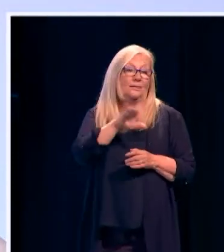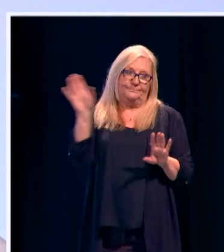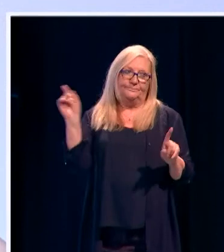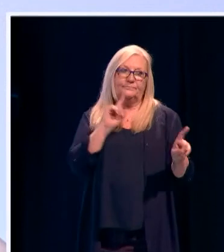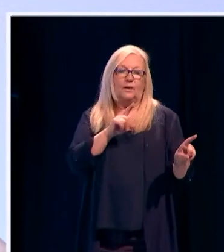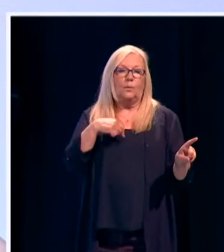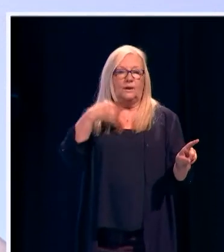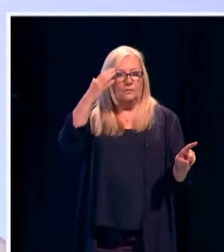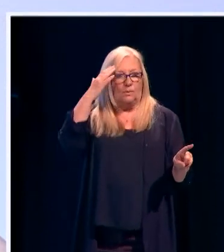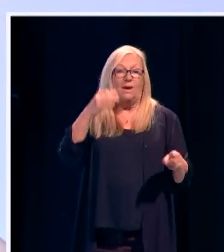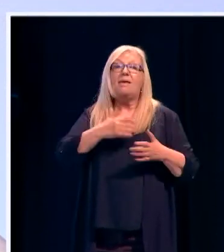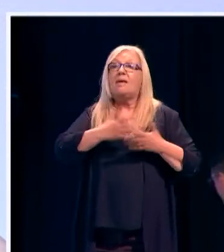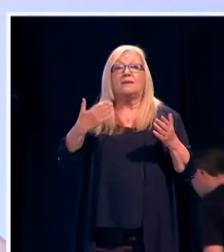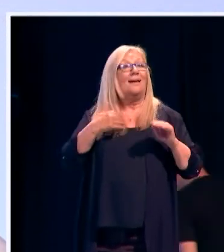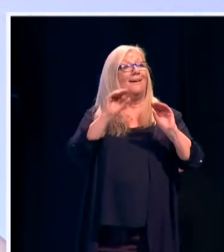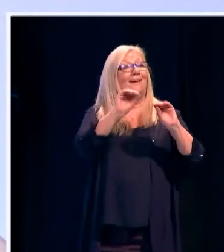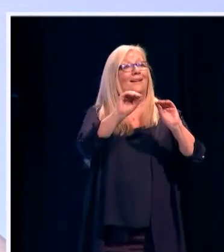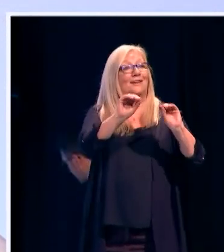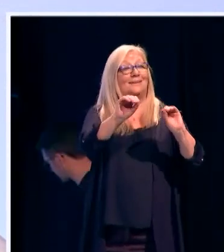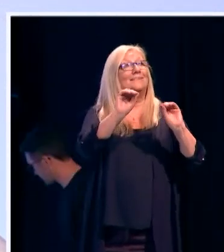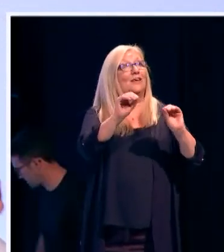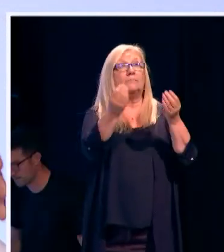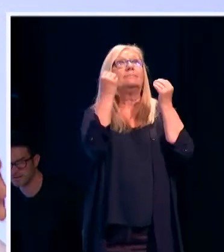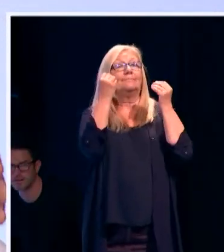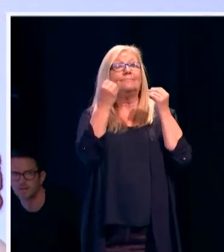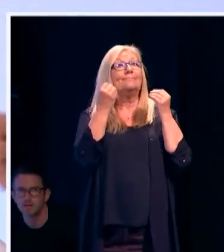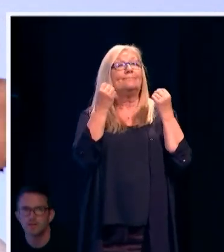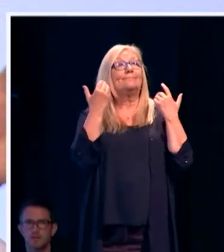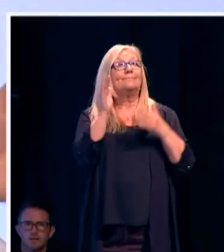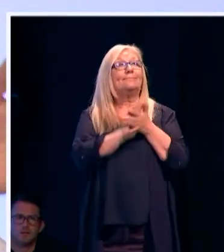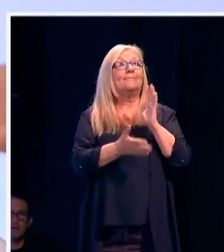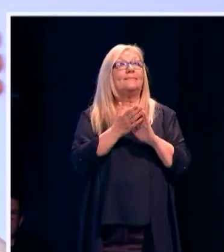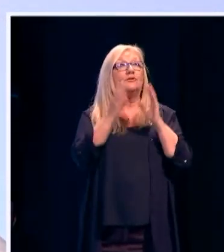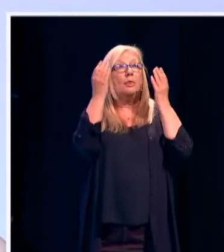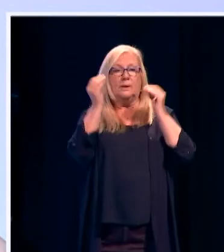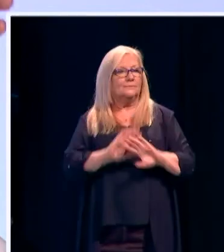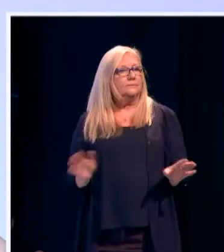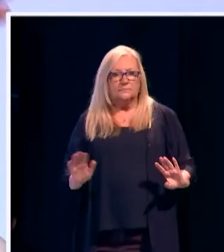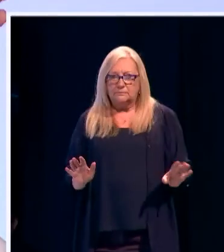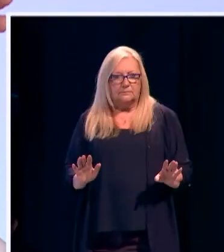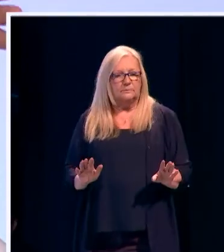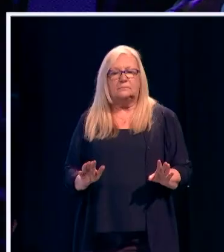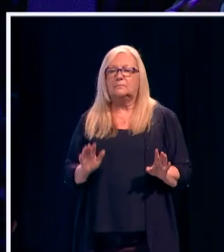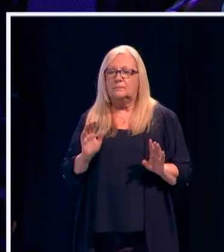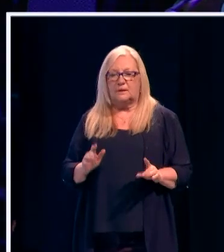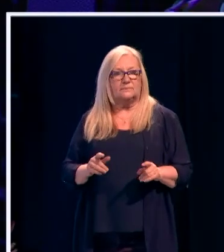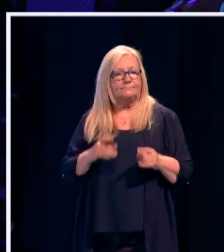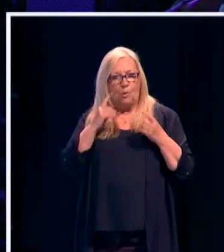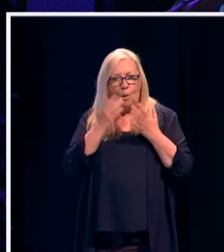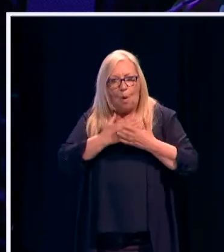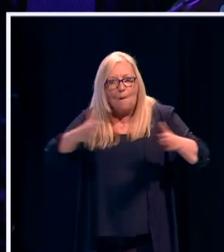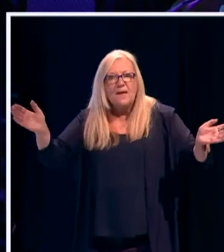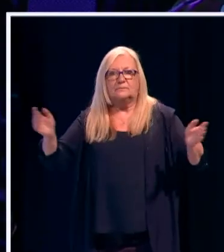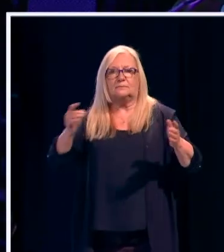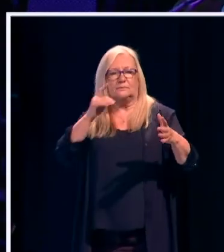live on? And I have to say, the more that we record, the more that we publish, the more that we're transparent with information, and that's